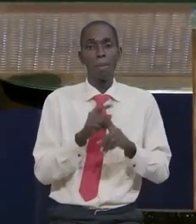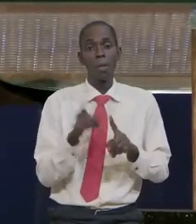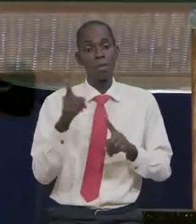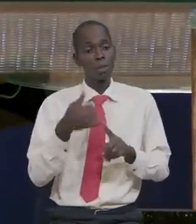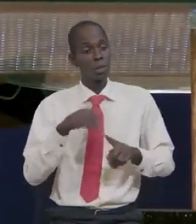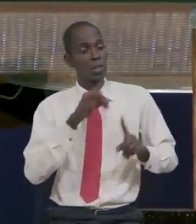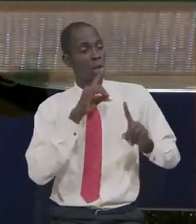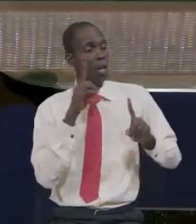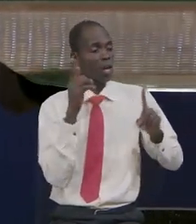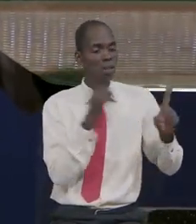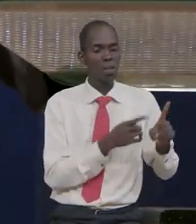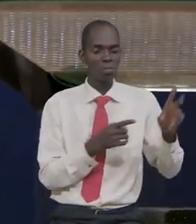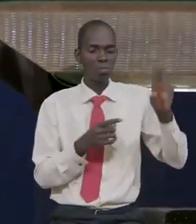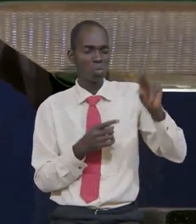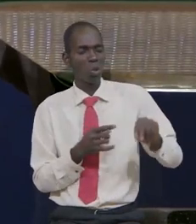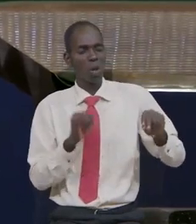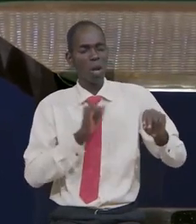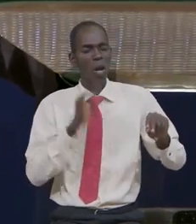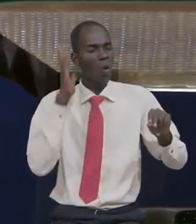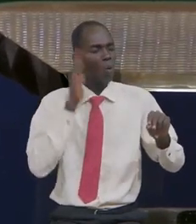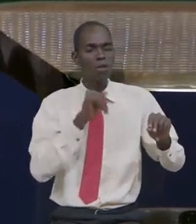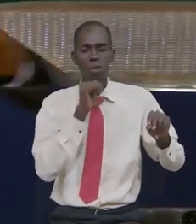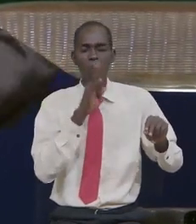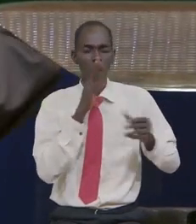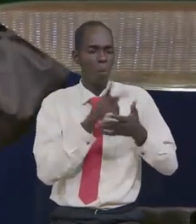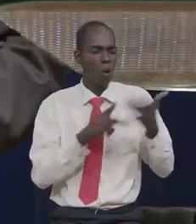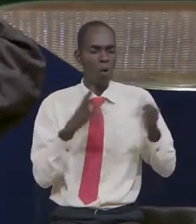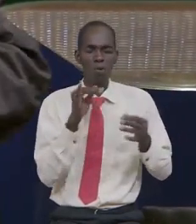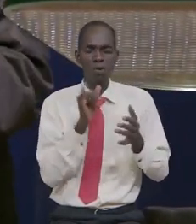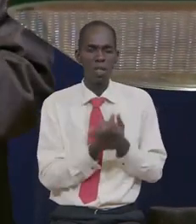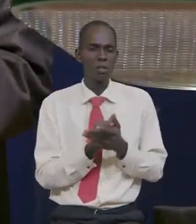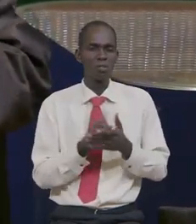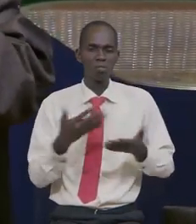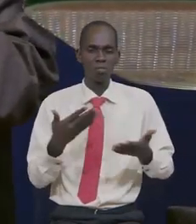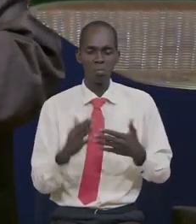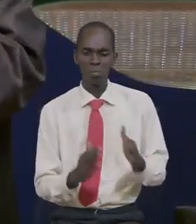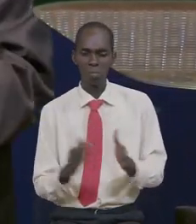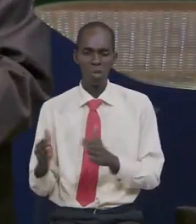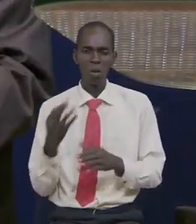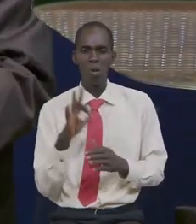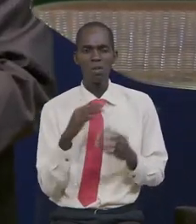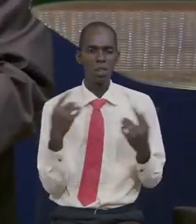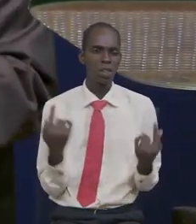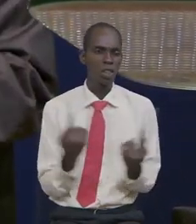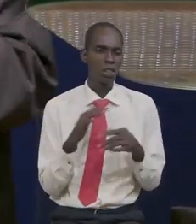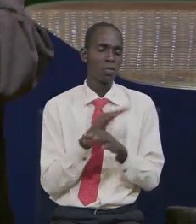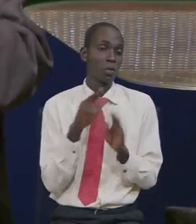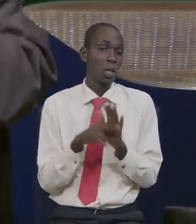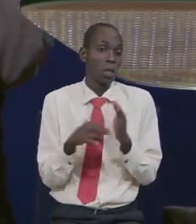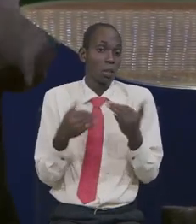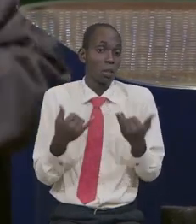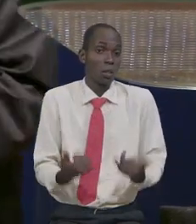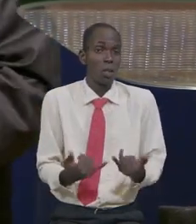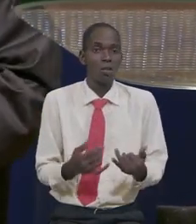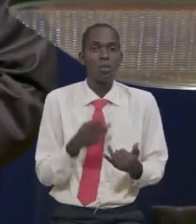no, I will not be part of that system of iniquity. Now you'll be persecuted, but you